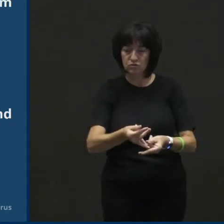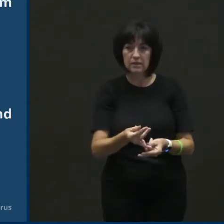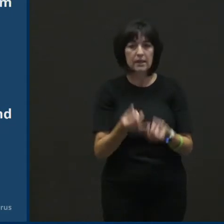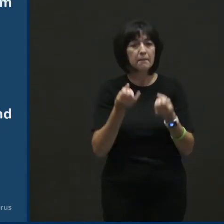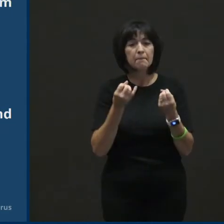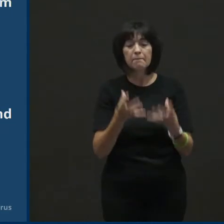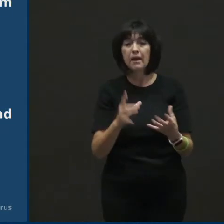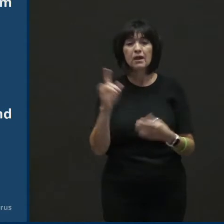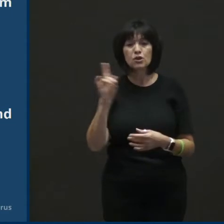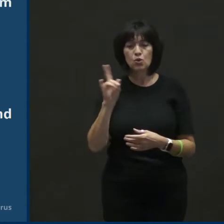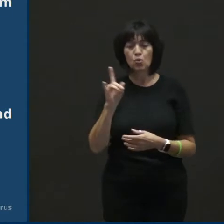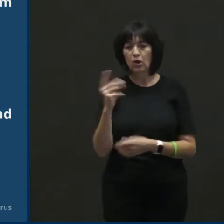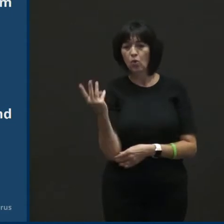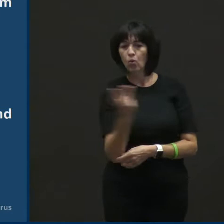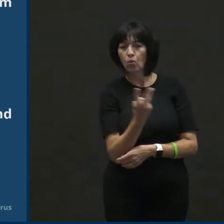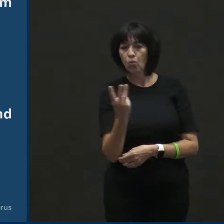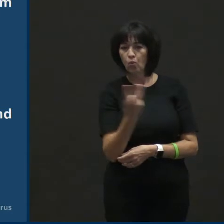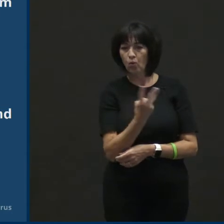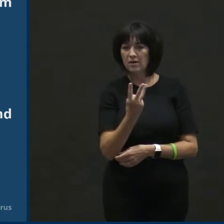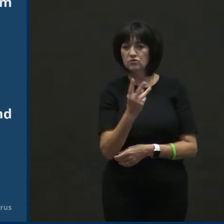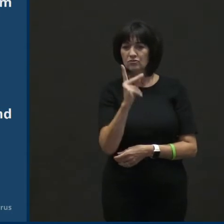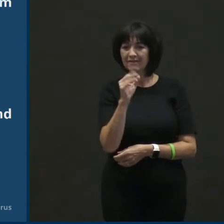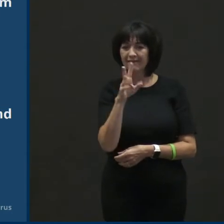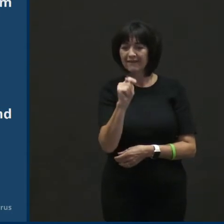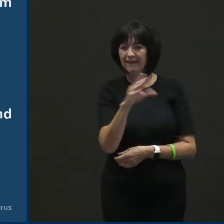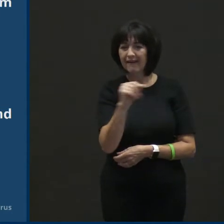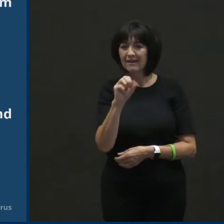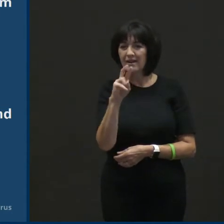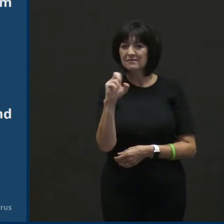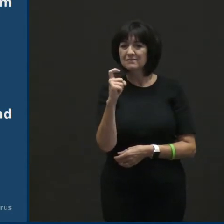County and some other regions there less